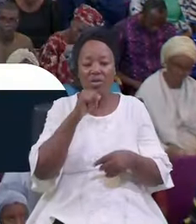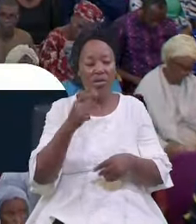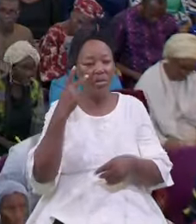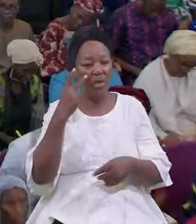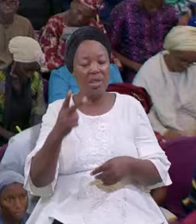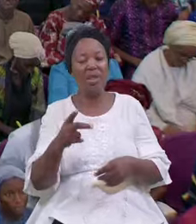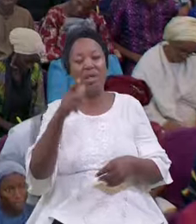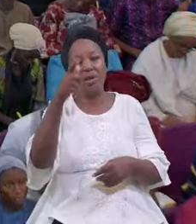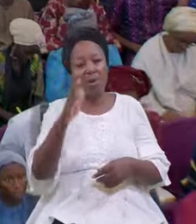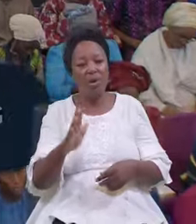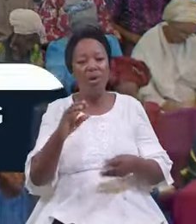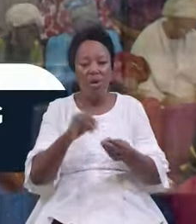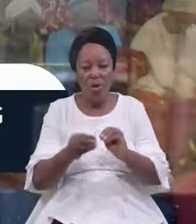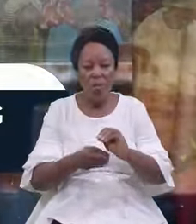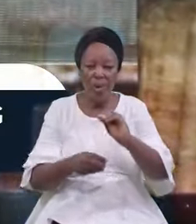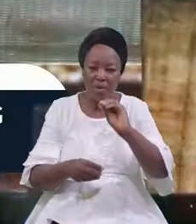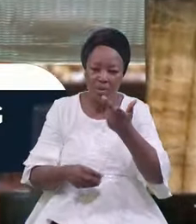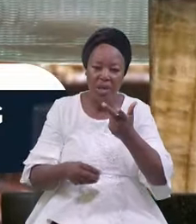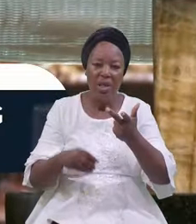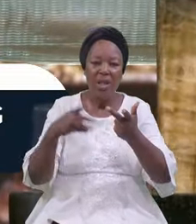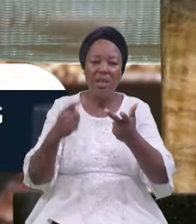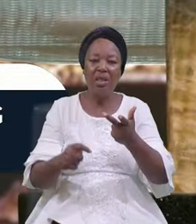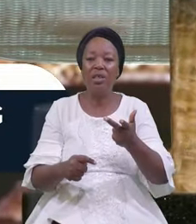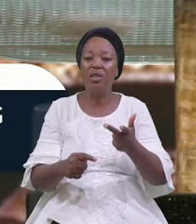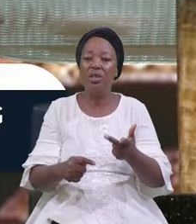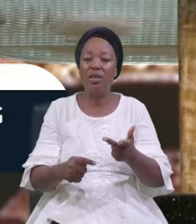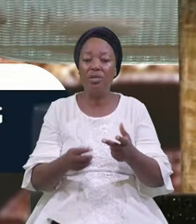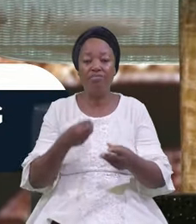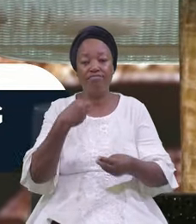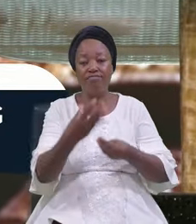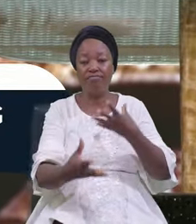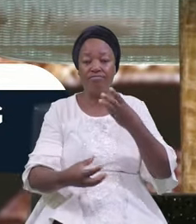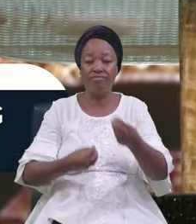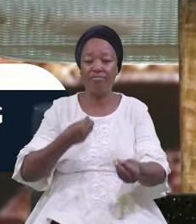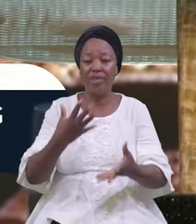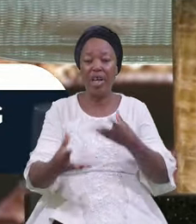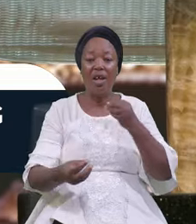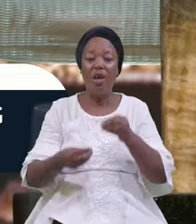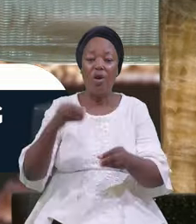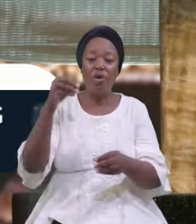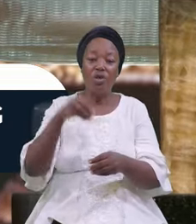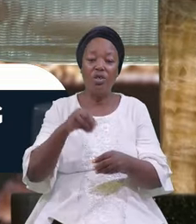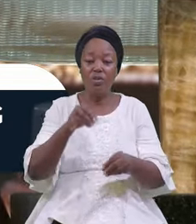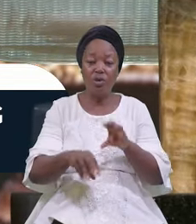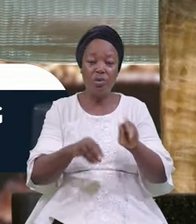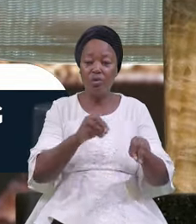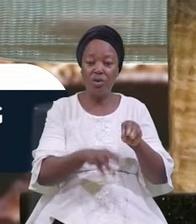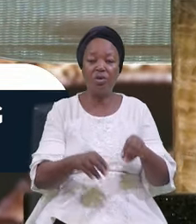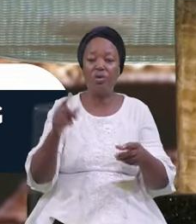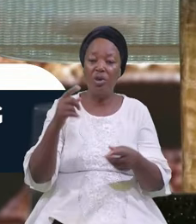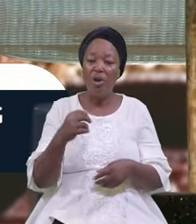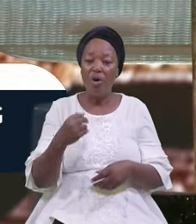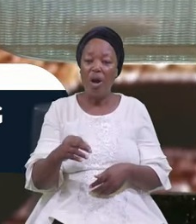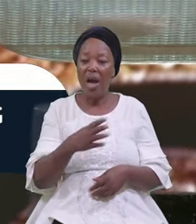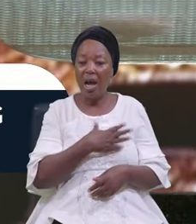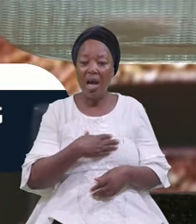the generous contribution of our time, of our resources, of our lives. We're totally giving